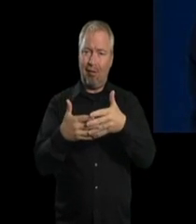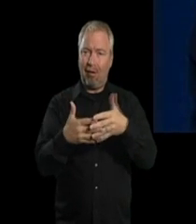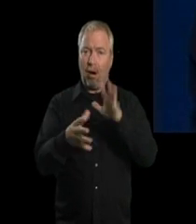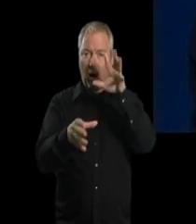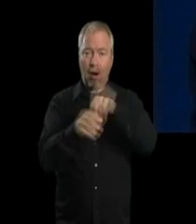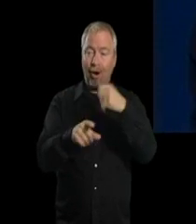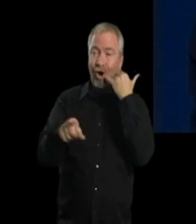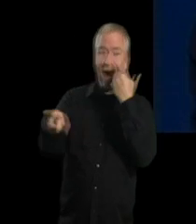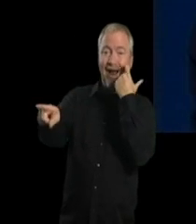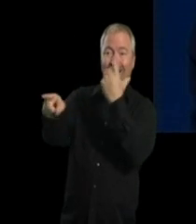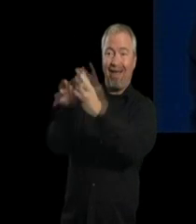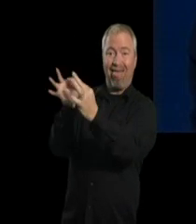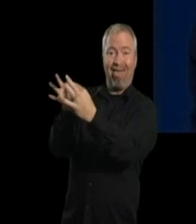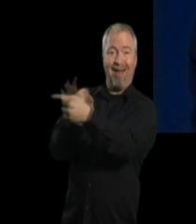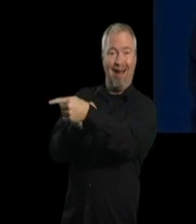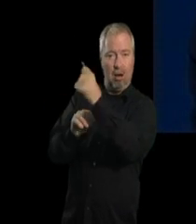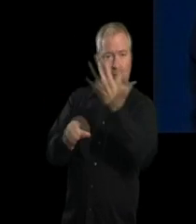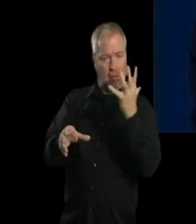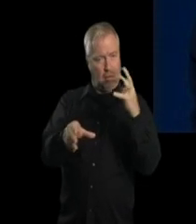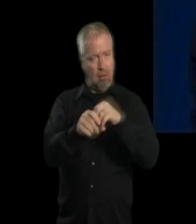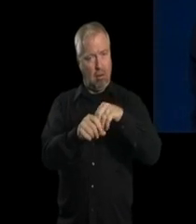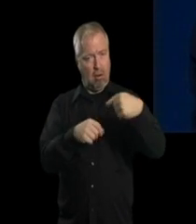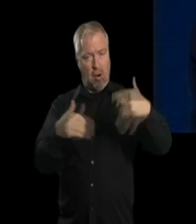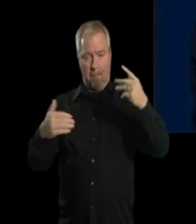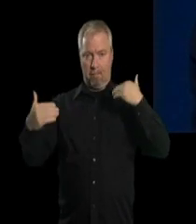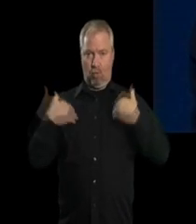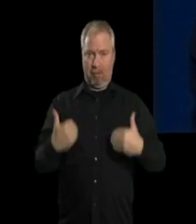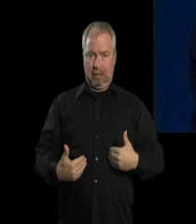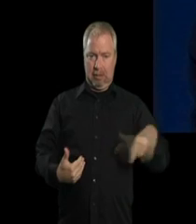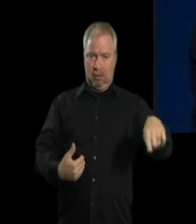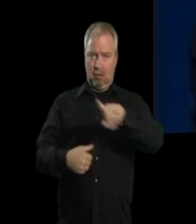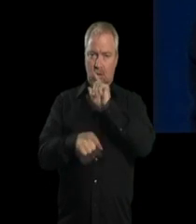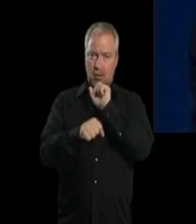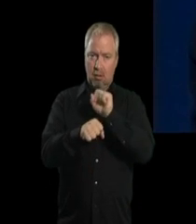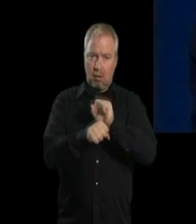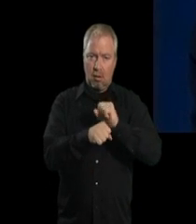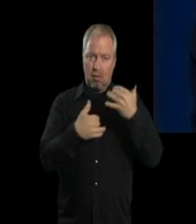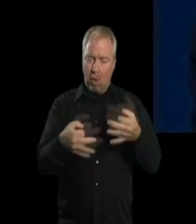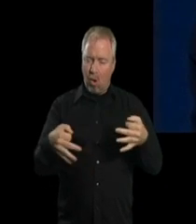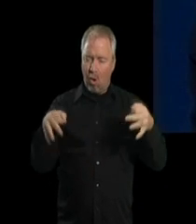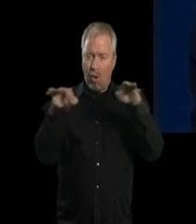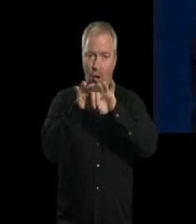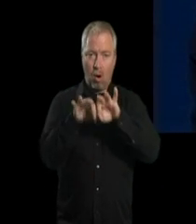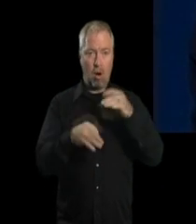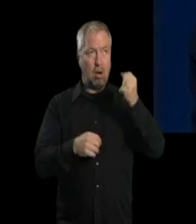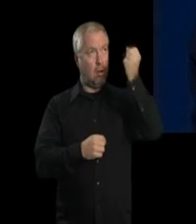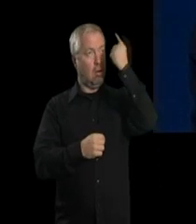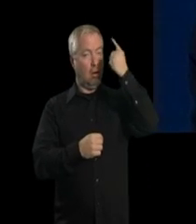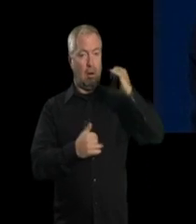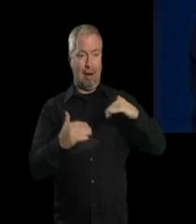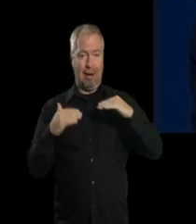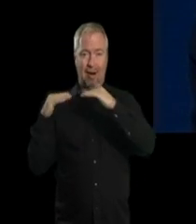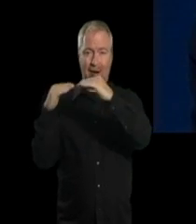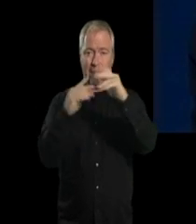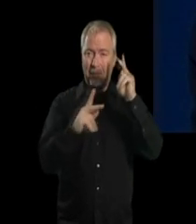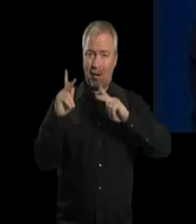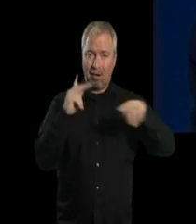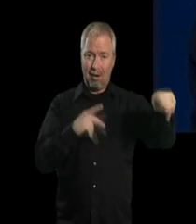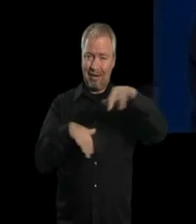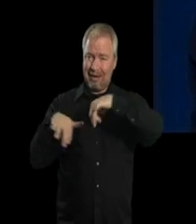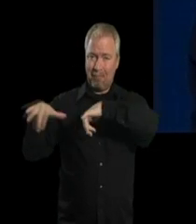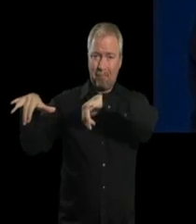caller, that we are equal, that disability is a normal condition of the